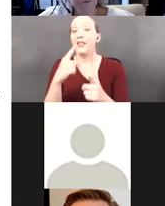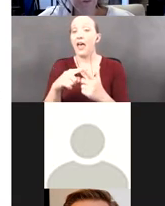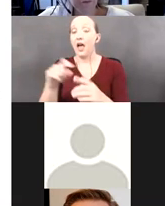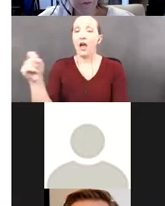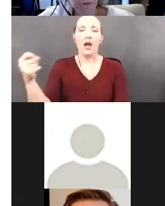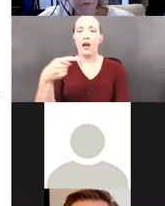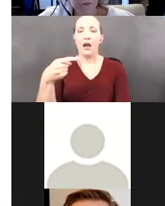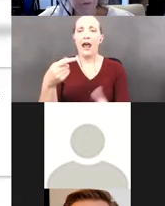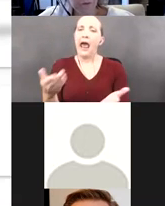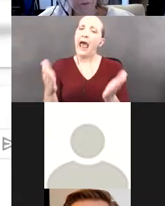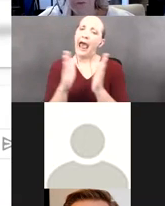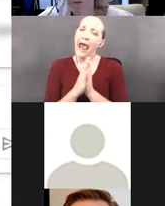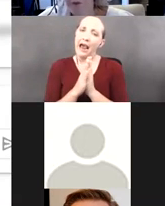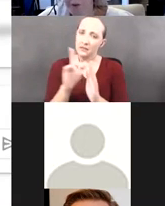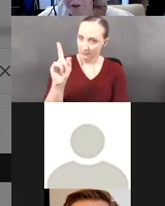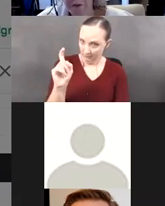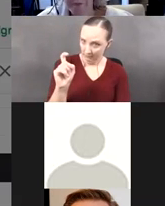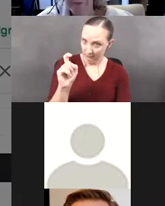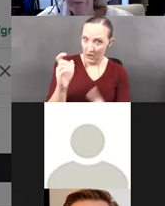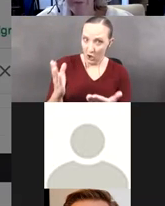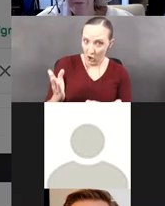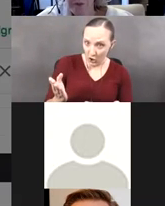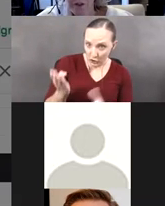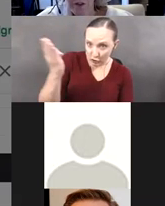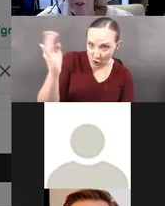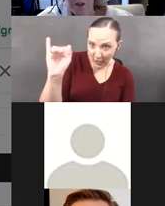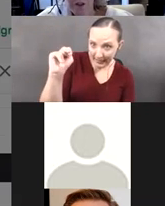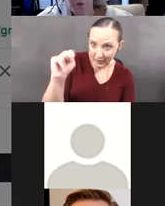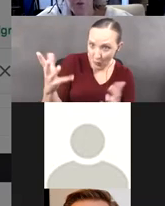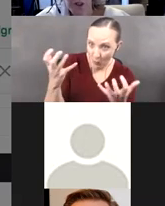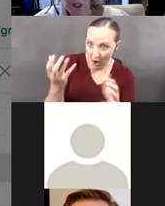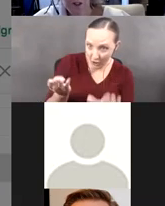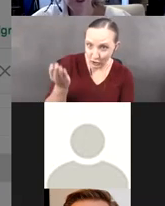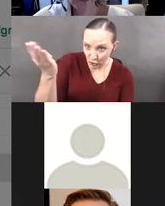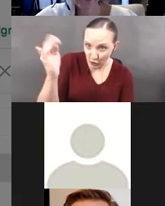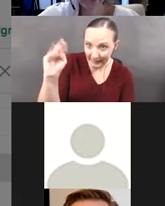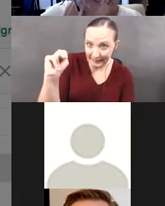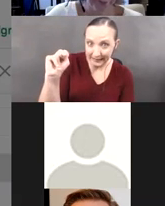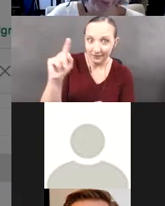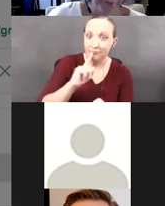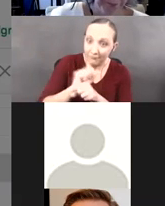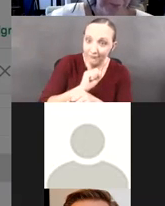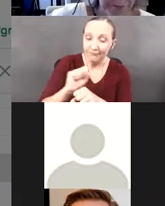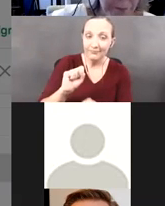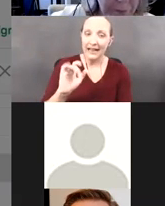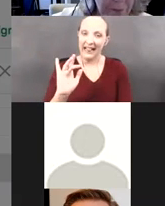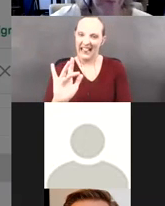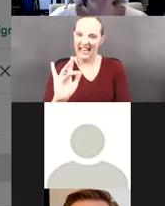más, select Turn le van In a pedir que seleccione Turn In, entregar, here. aquí.